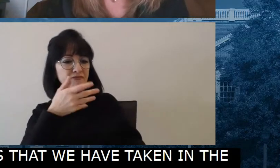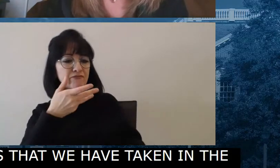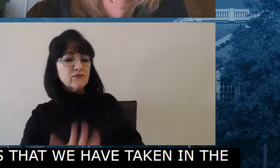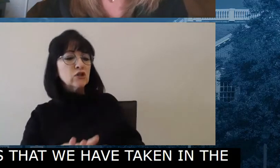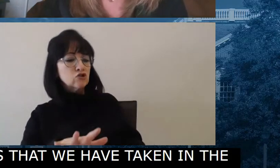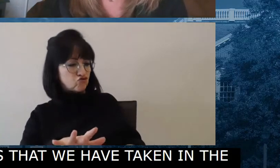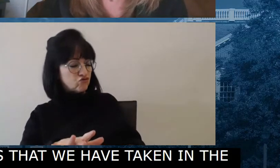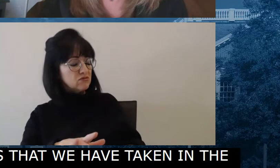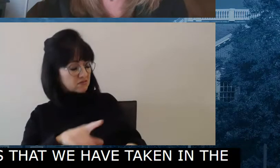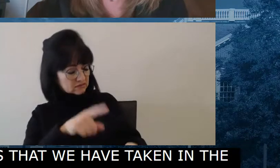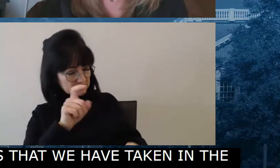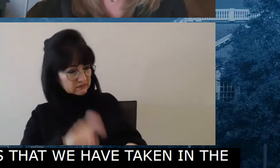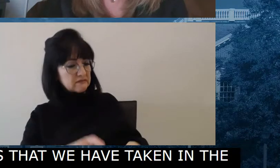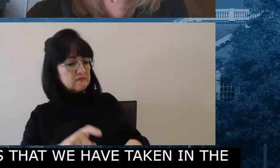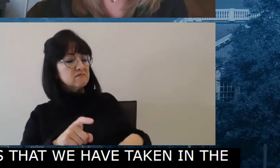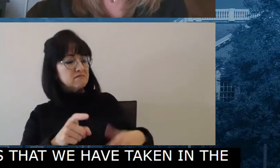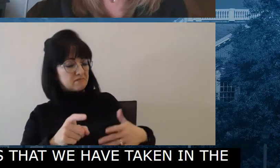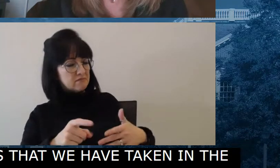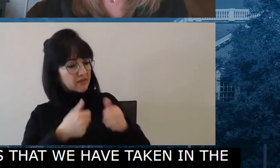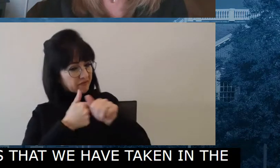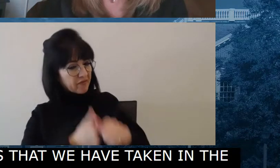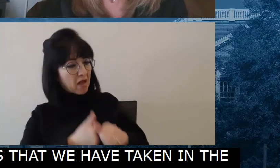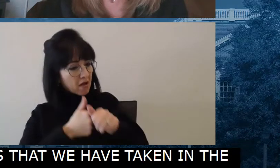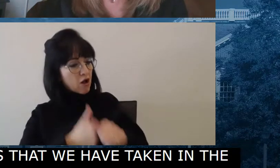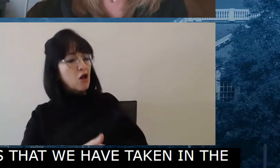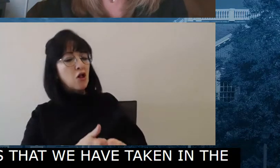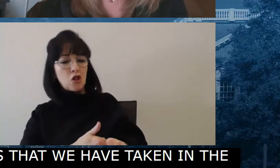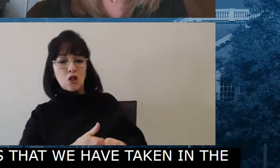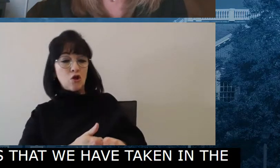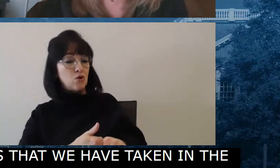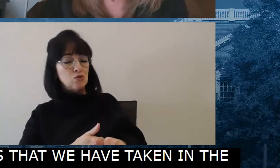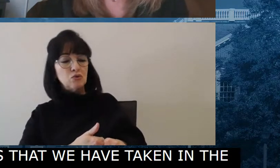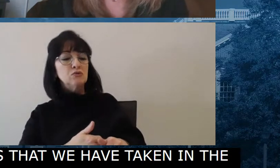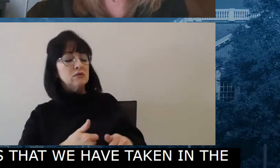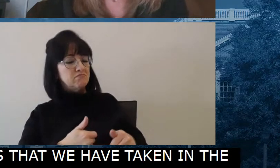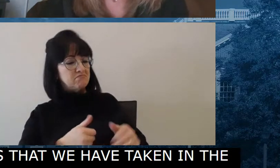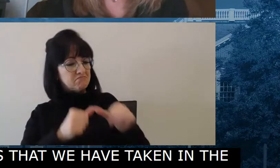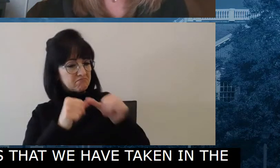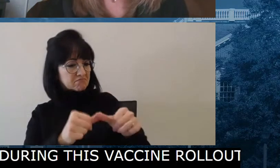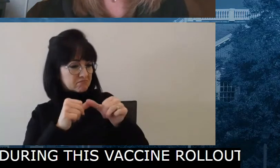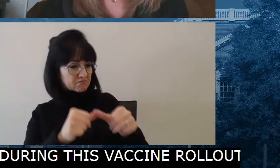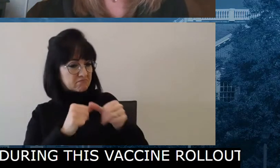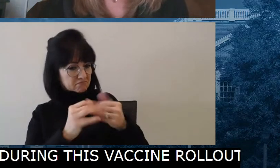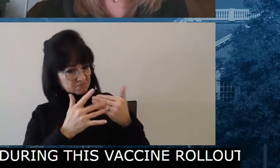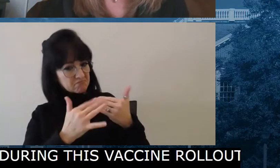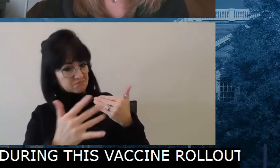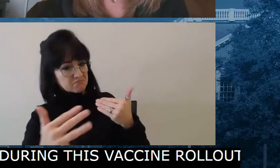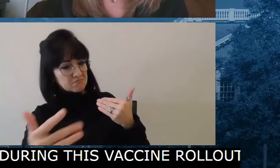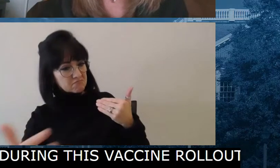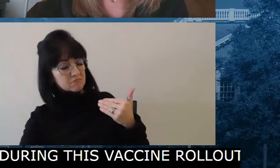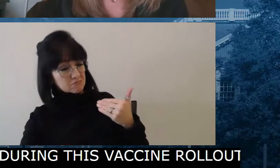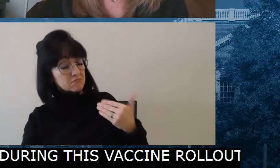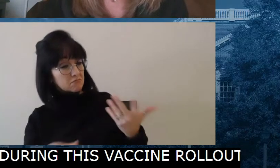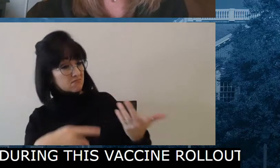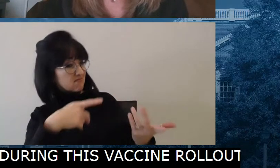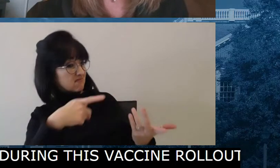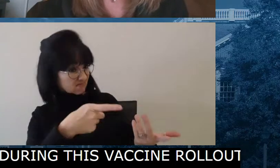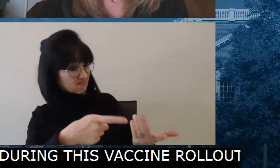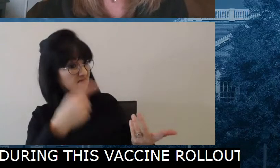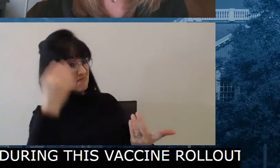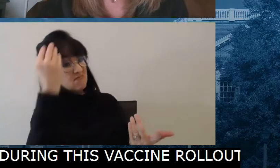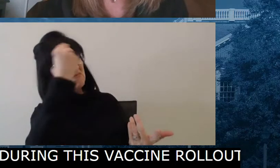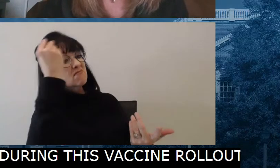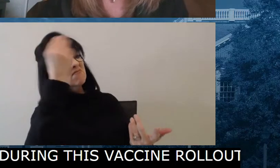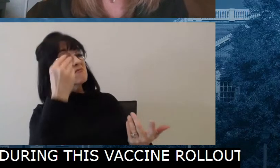make predictions, but as you look ahead to the coming months and think about what Delaware could look like once a lot of